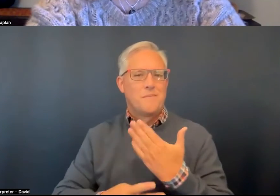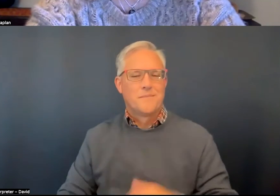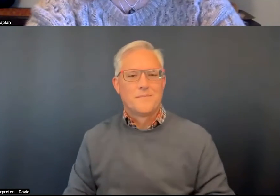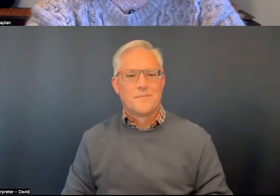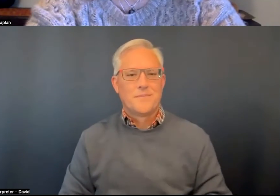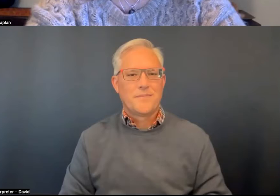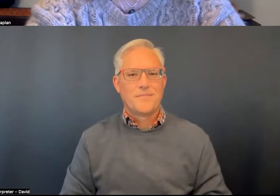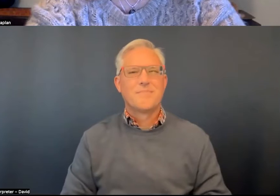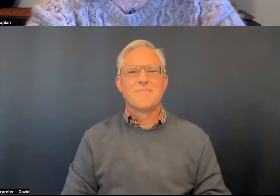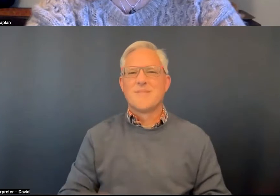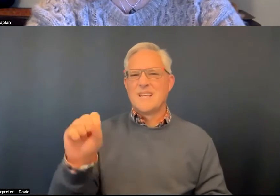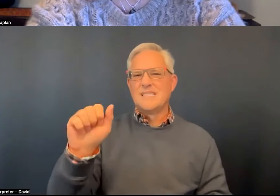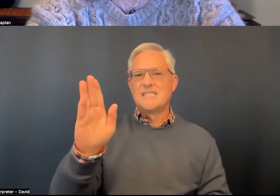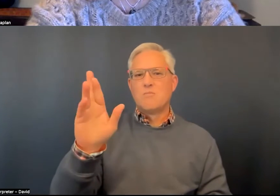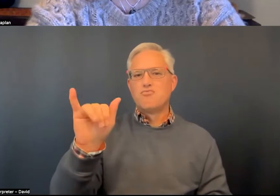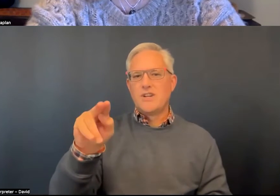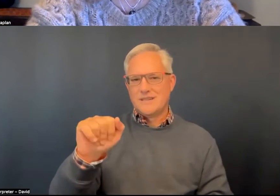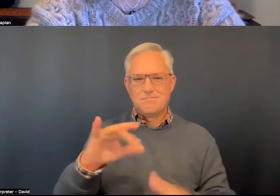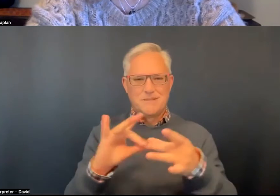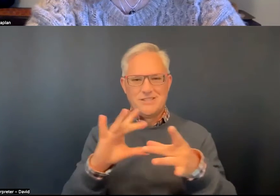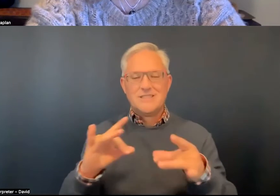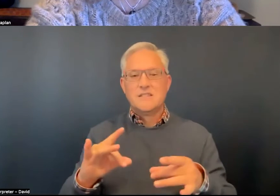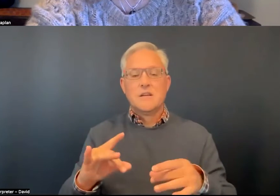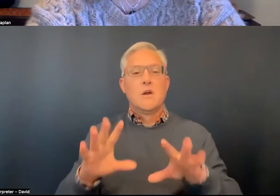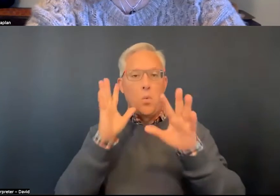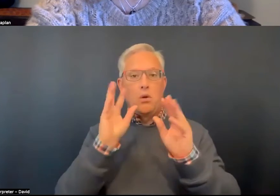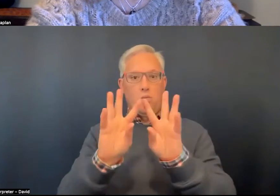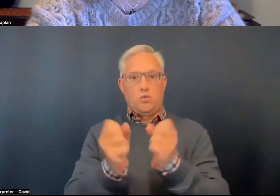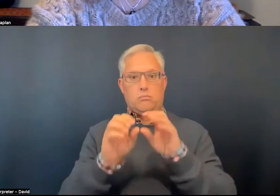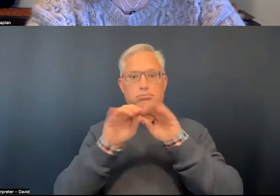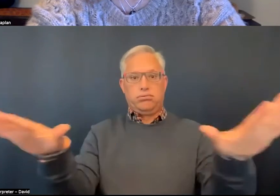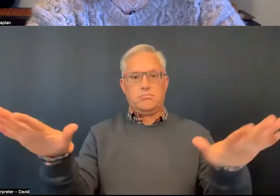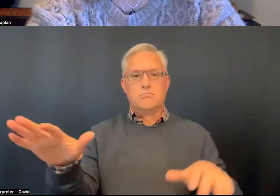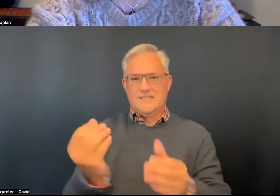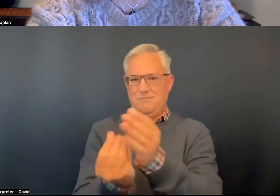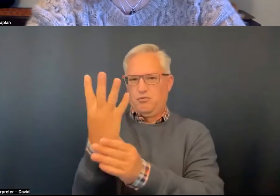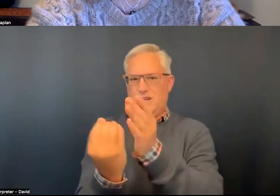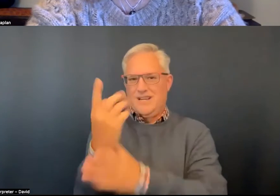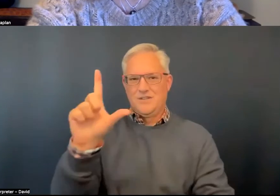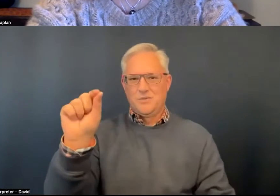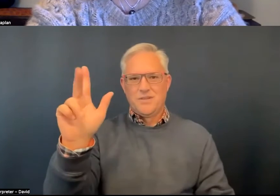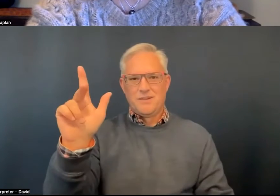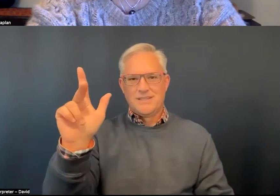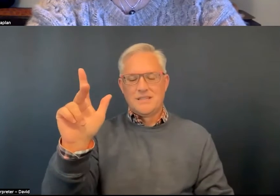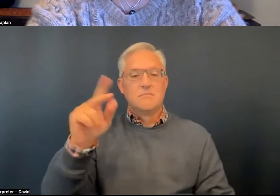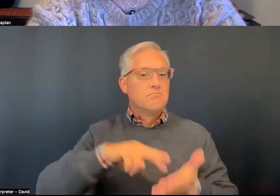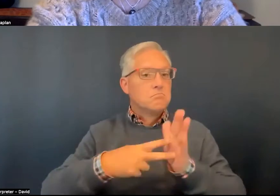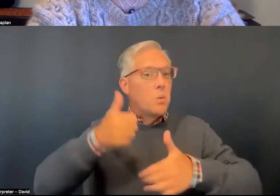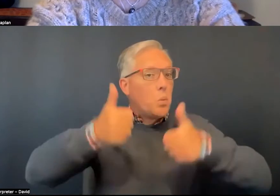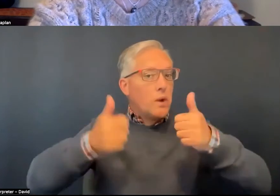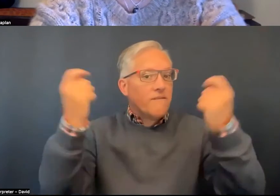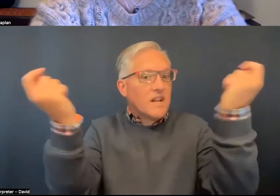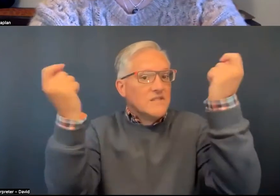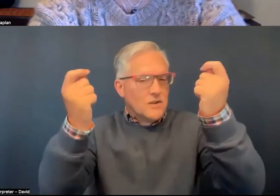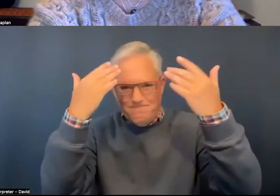As Sabrina mentioned, it'll roll out in the spring of 2023. So we don't know exactly what festival it will start at first, but